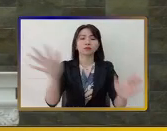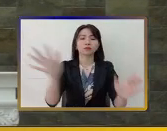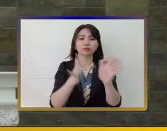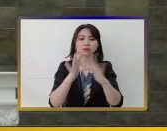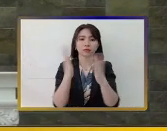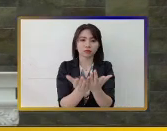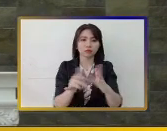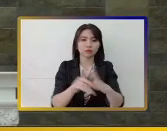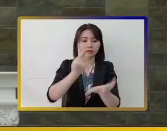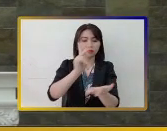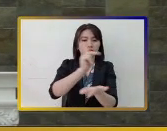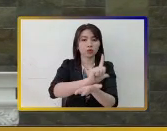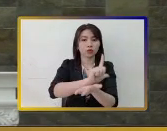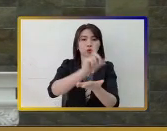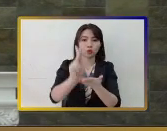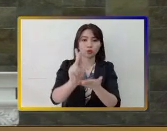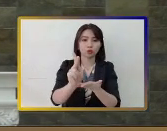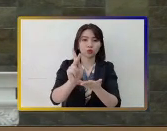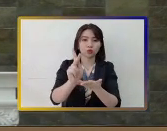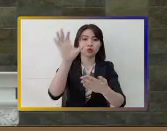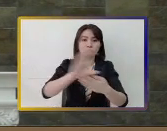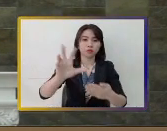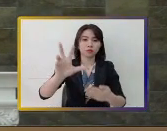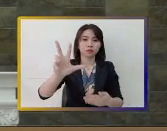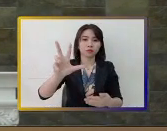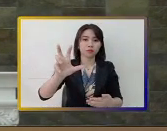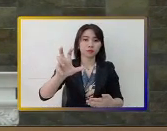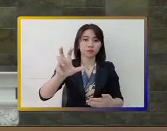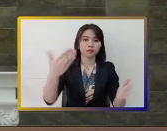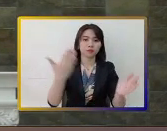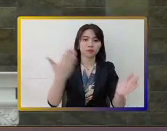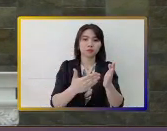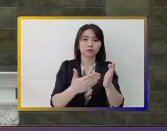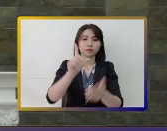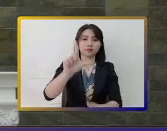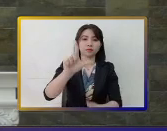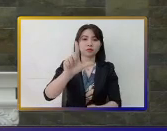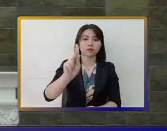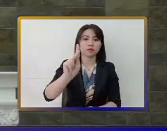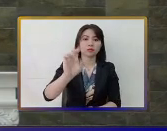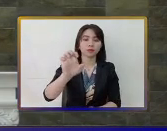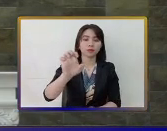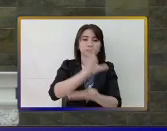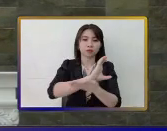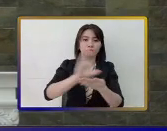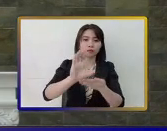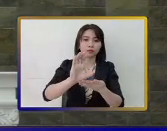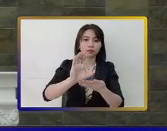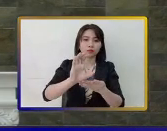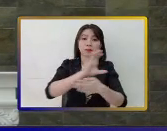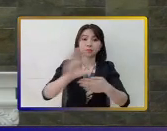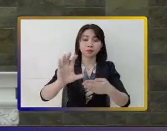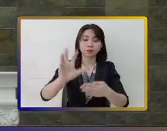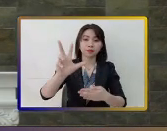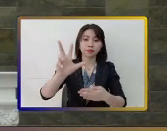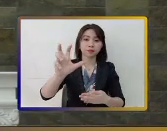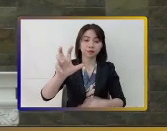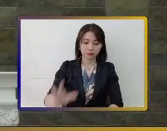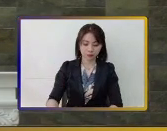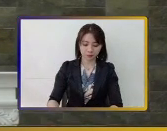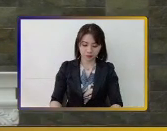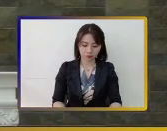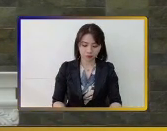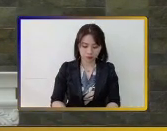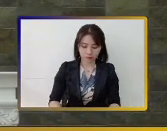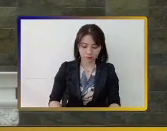chapter 13. Luke chapter 13. As we stand together, Luke chapter 13, you turn your Bibles in the book